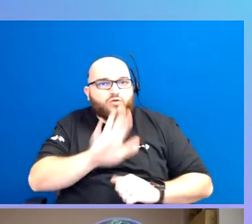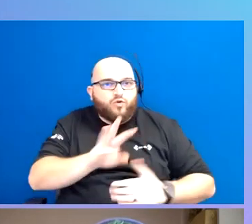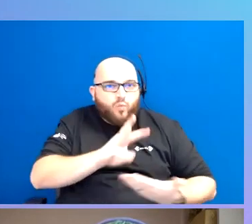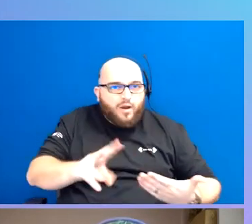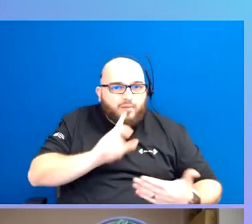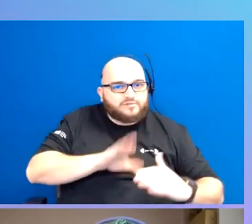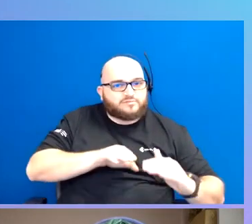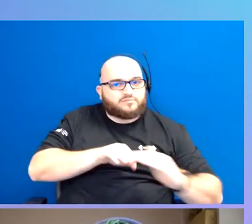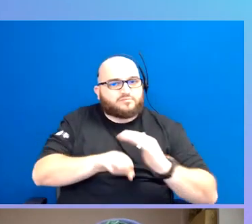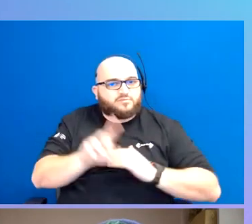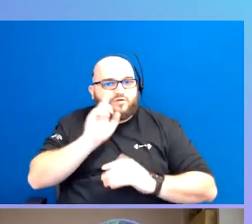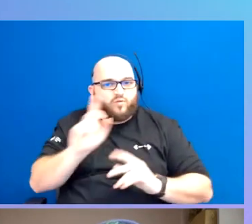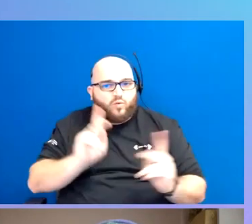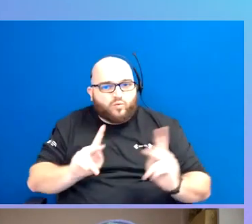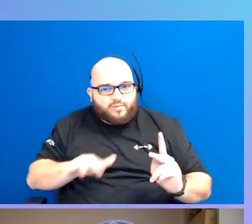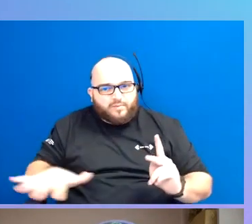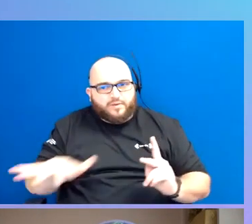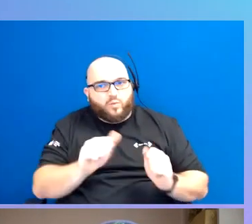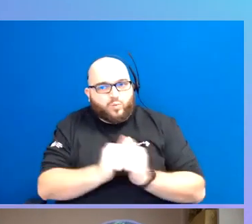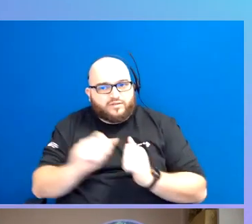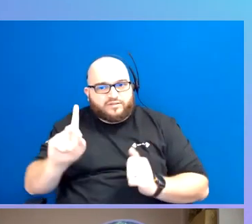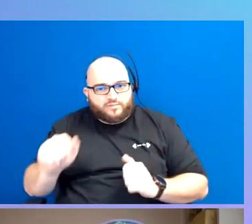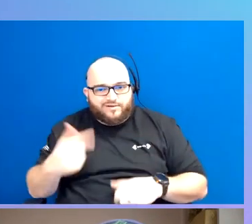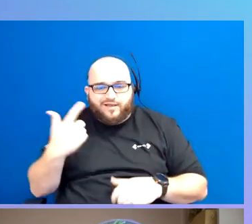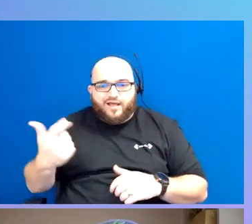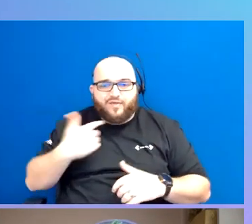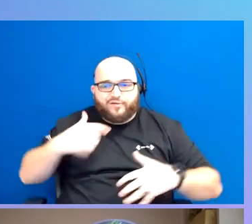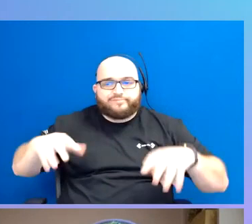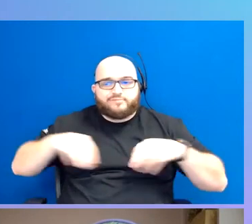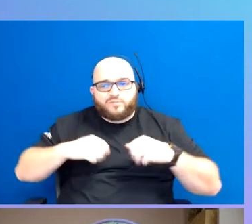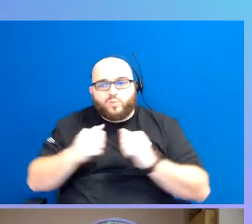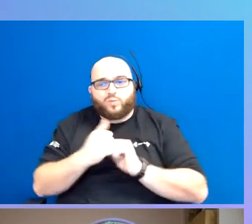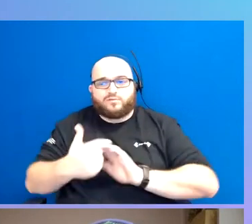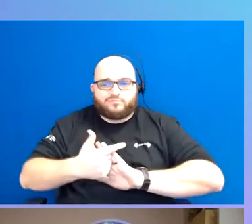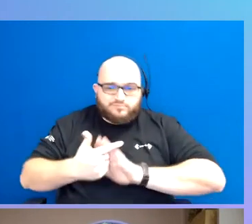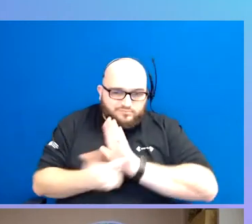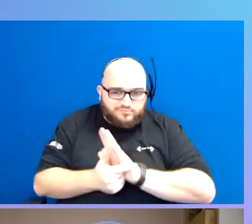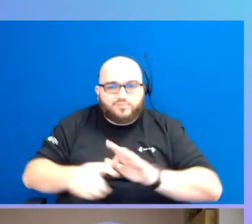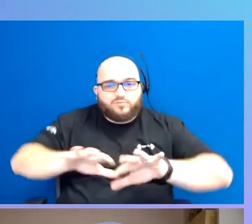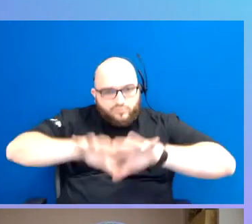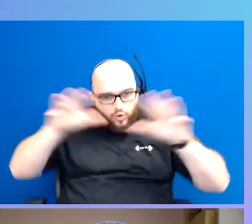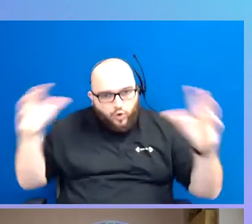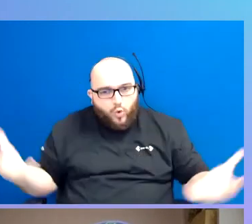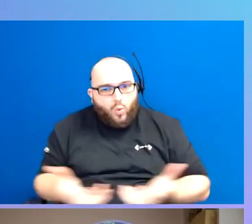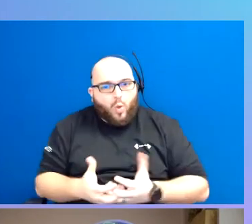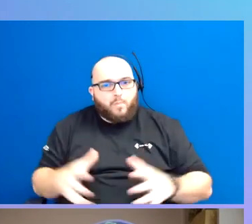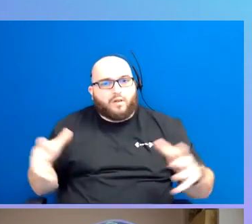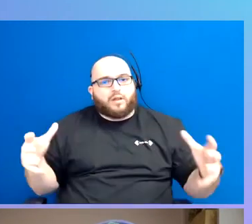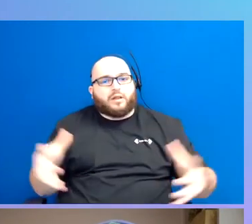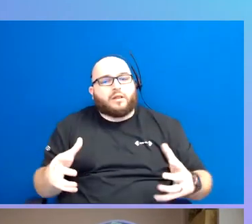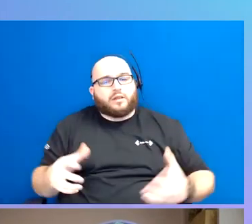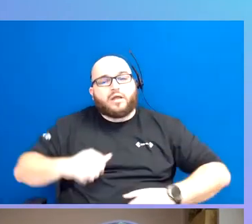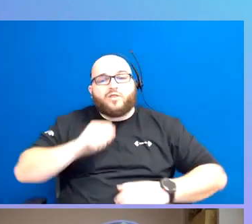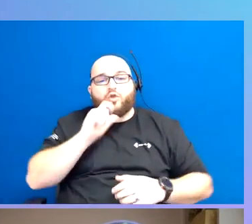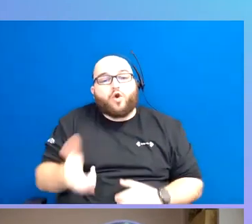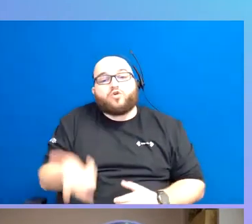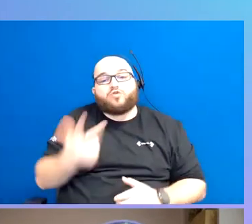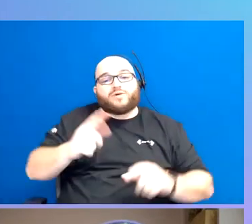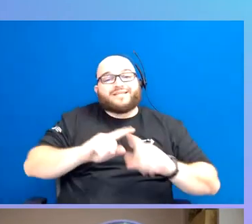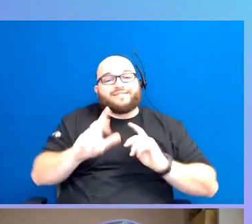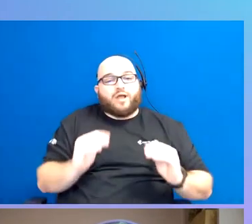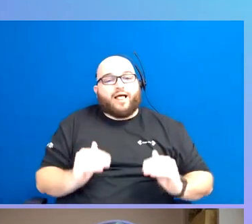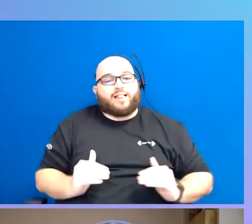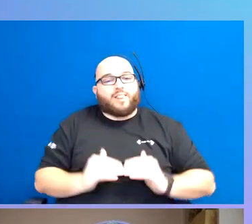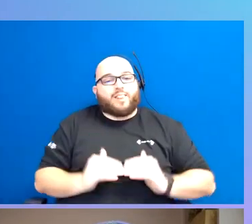And these guidelines are adopted by regulations and legal documents across the globe. There are 3 levels to the